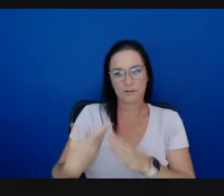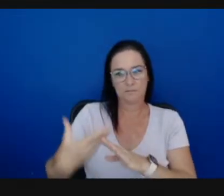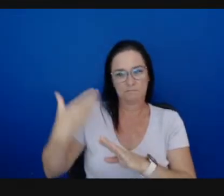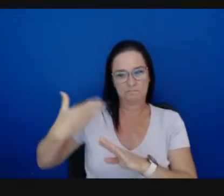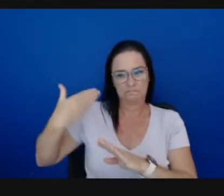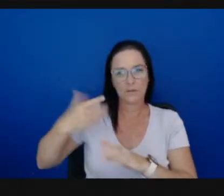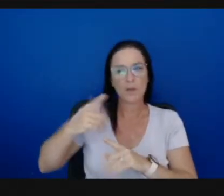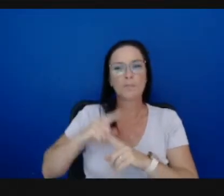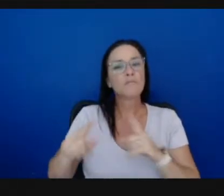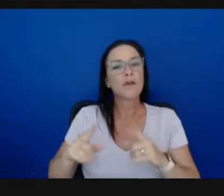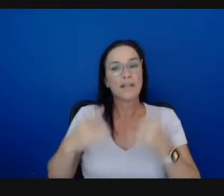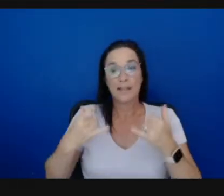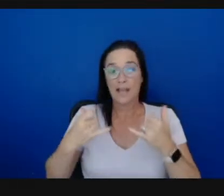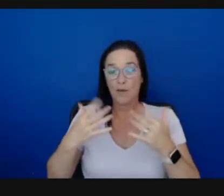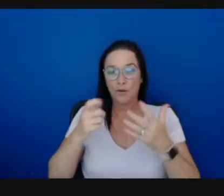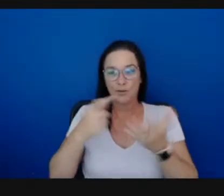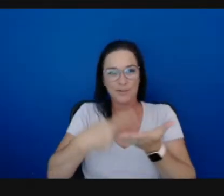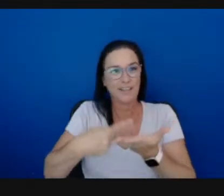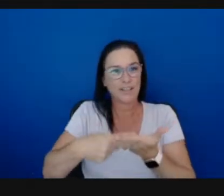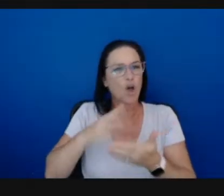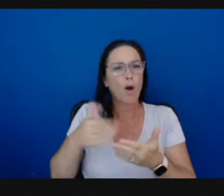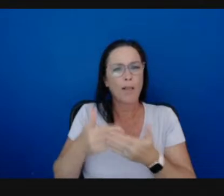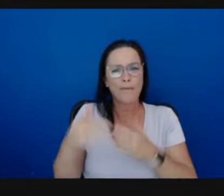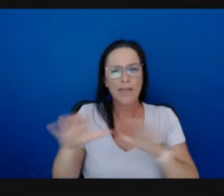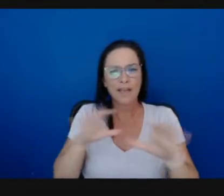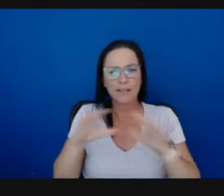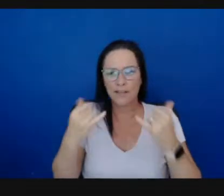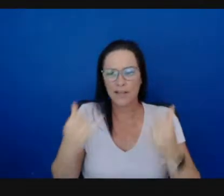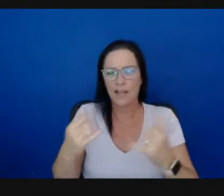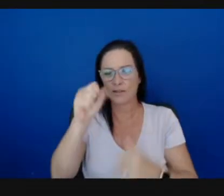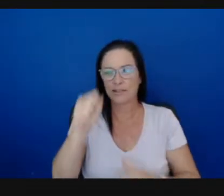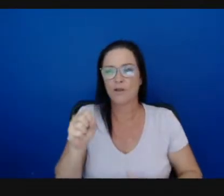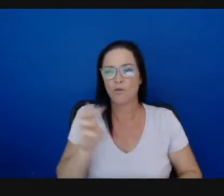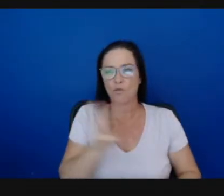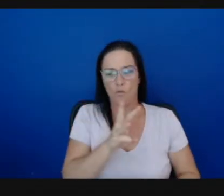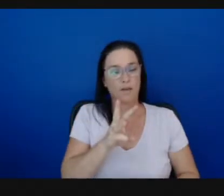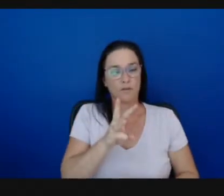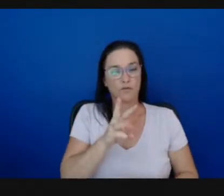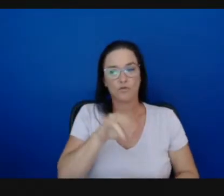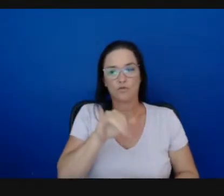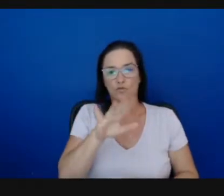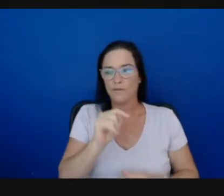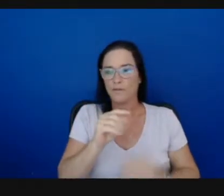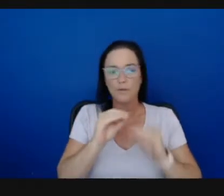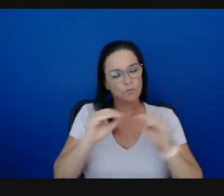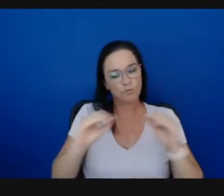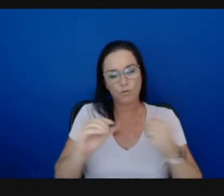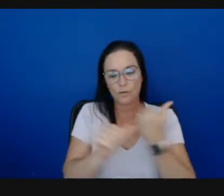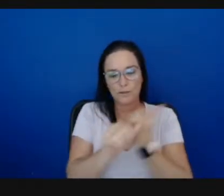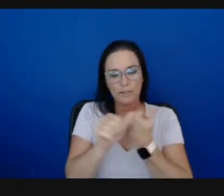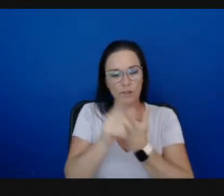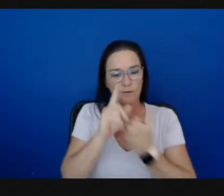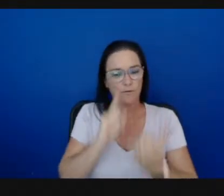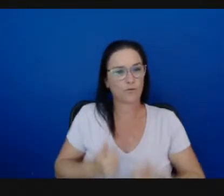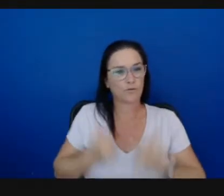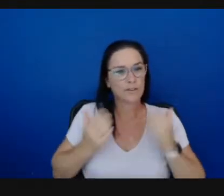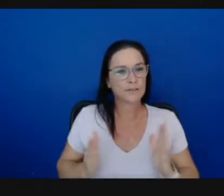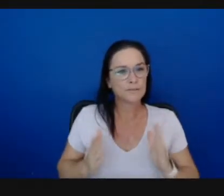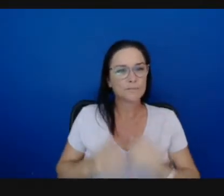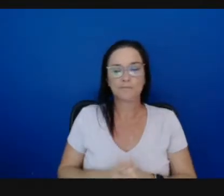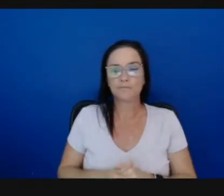now, right? All the activity is far from there. It's all in the Southwest Rift. There's no imminent danger. It might have been a little too soon to